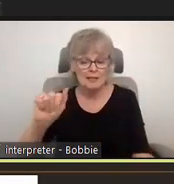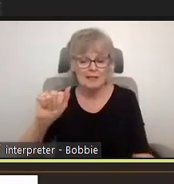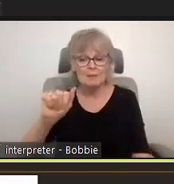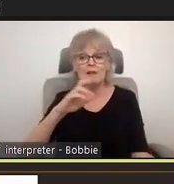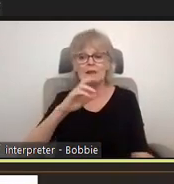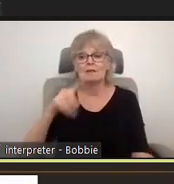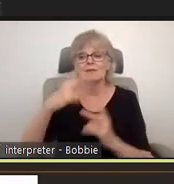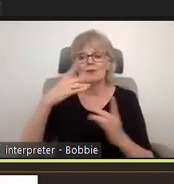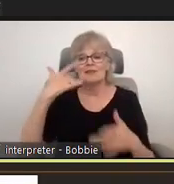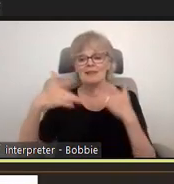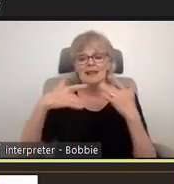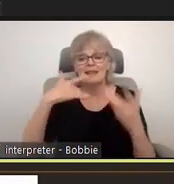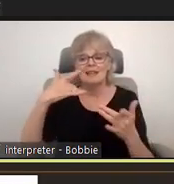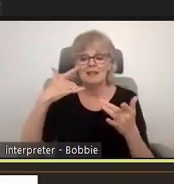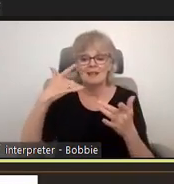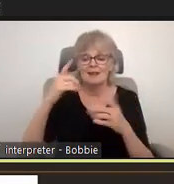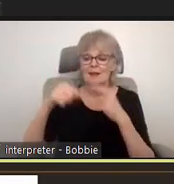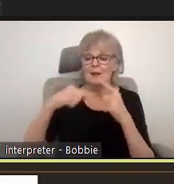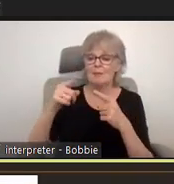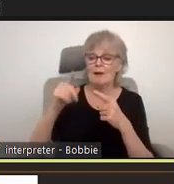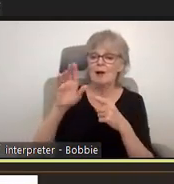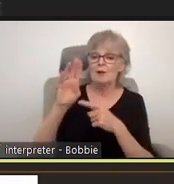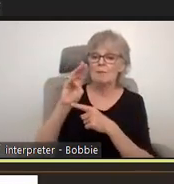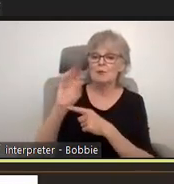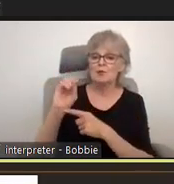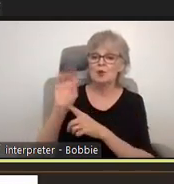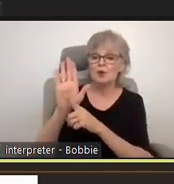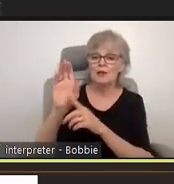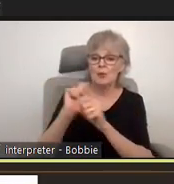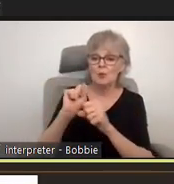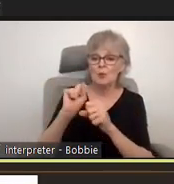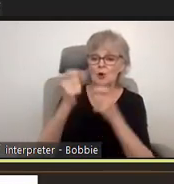are very excited to hear about the work in Missouri. So, Vicki.